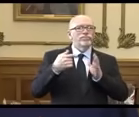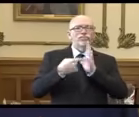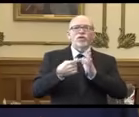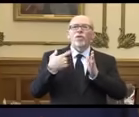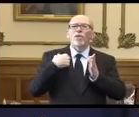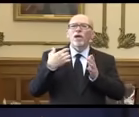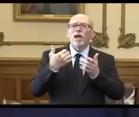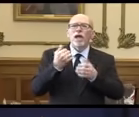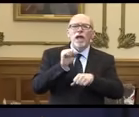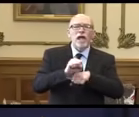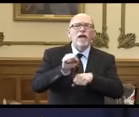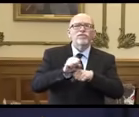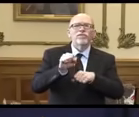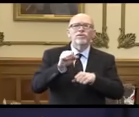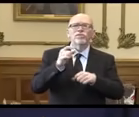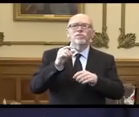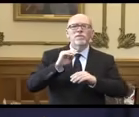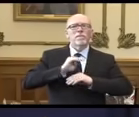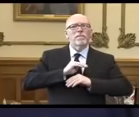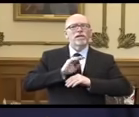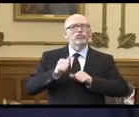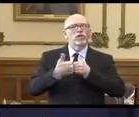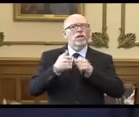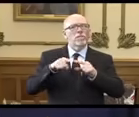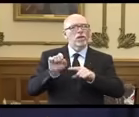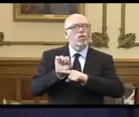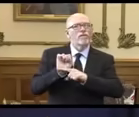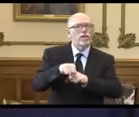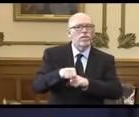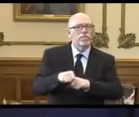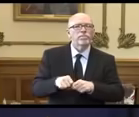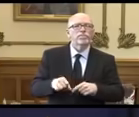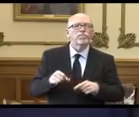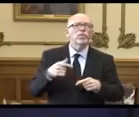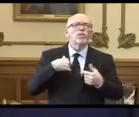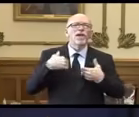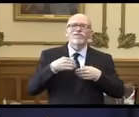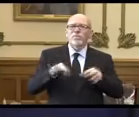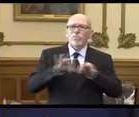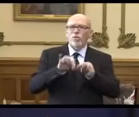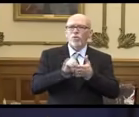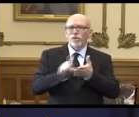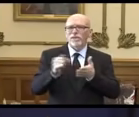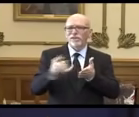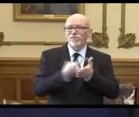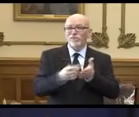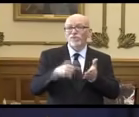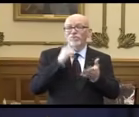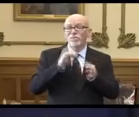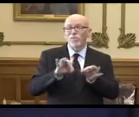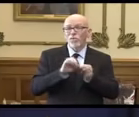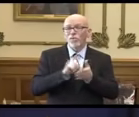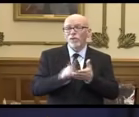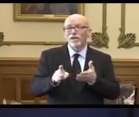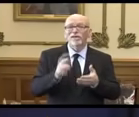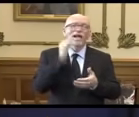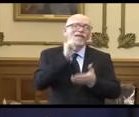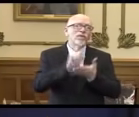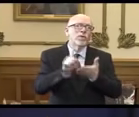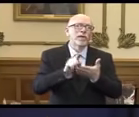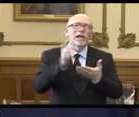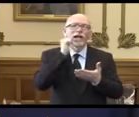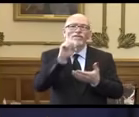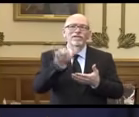to not just meet this challenge, but overcome it. We've got an important week ahead of us. Obviously, every week, every